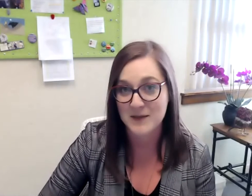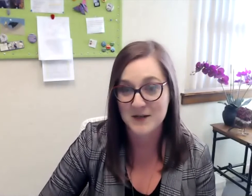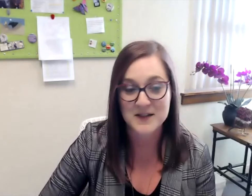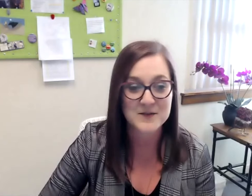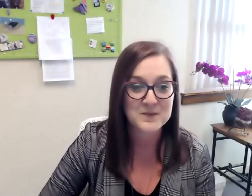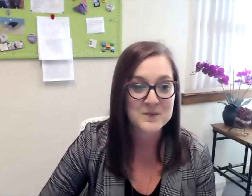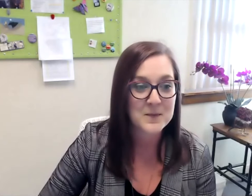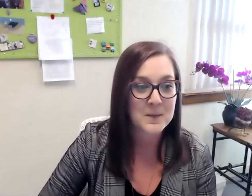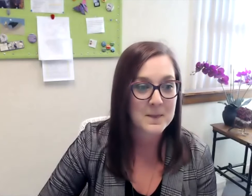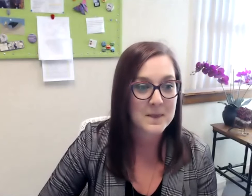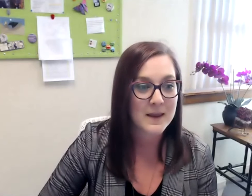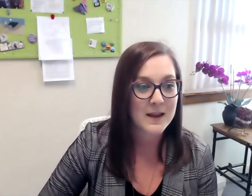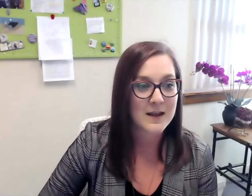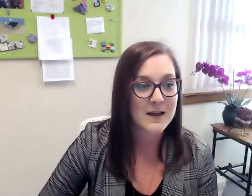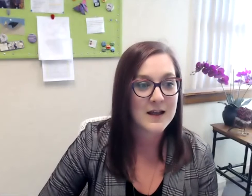have symptoms.